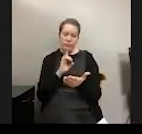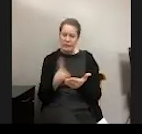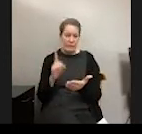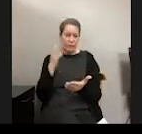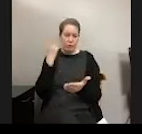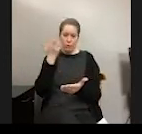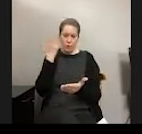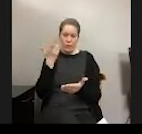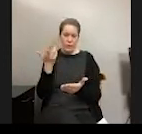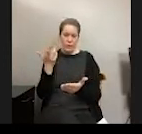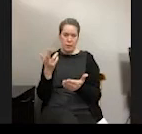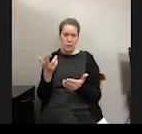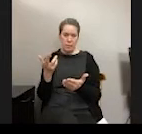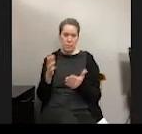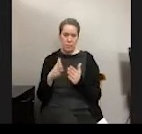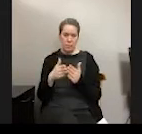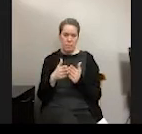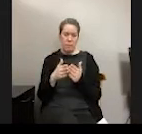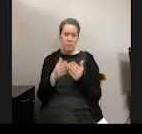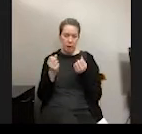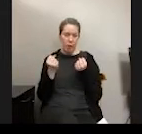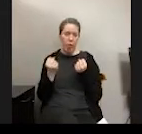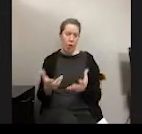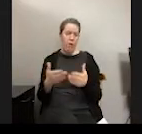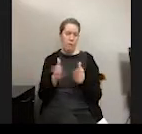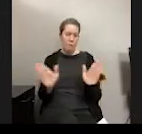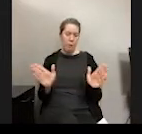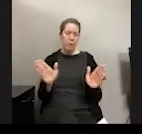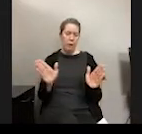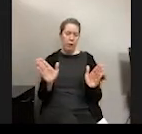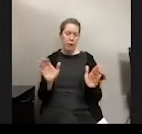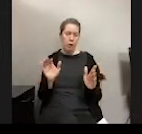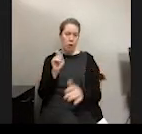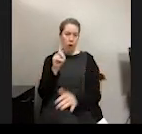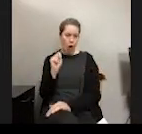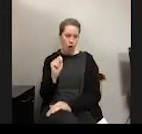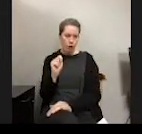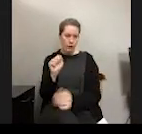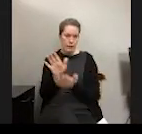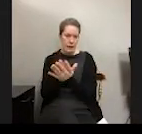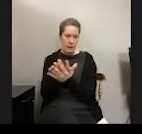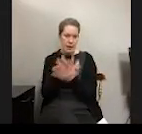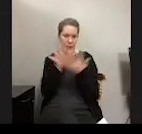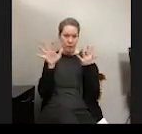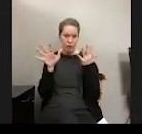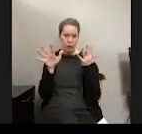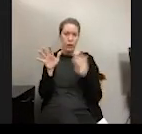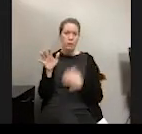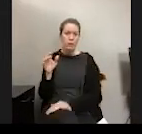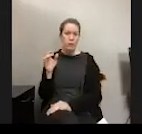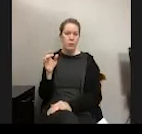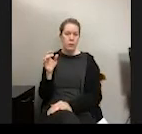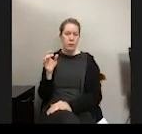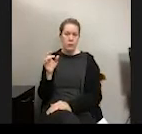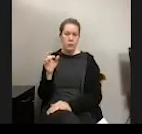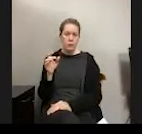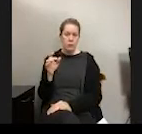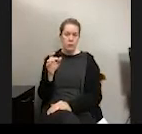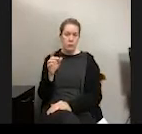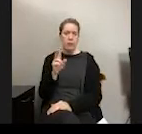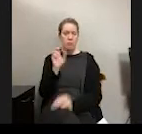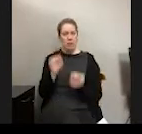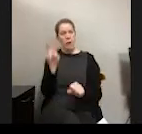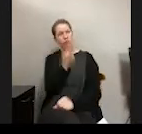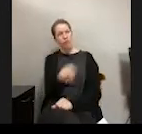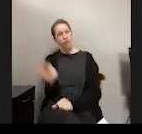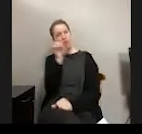is abstract, because it doesn't necessarily say a specific thing to anybody, and it can stay there for a long time and